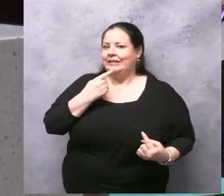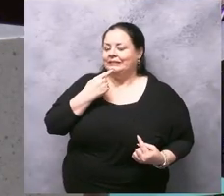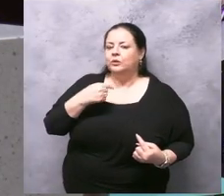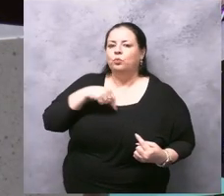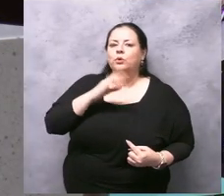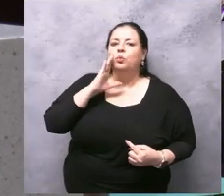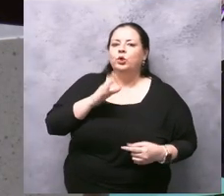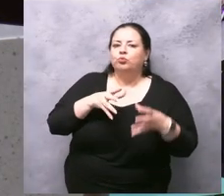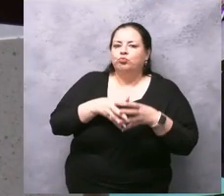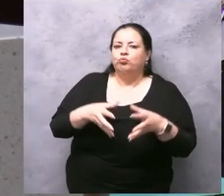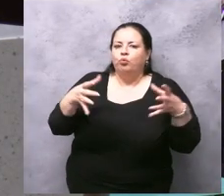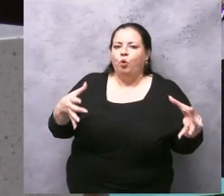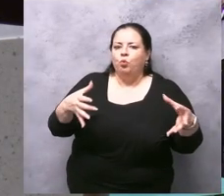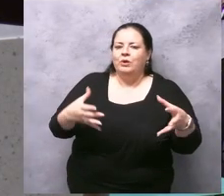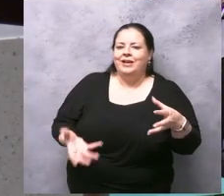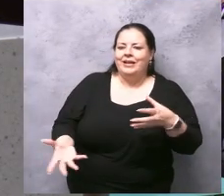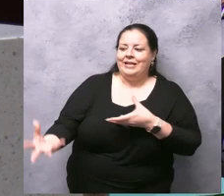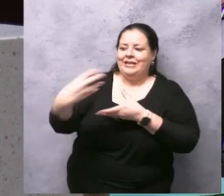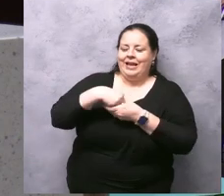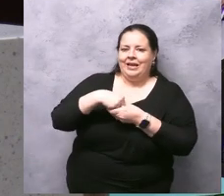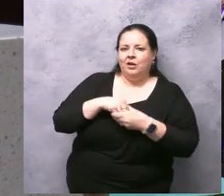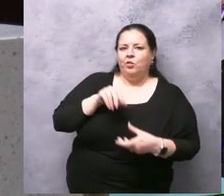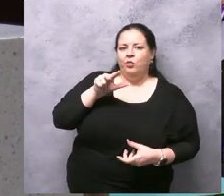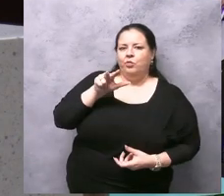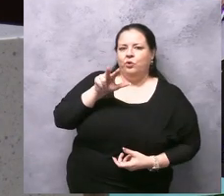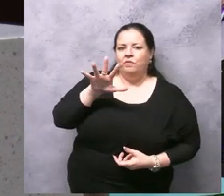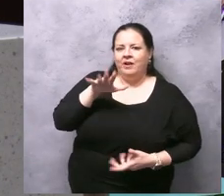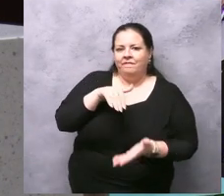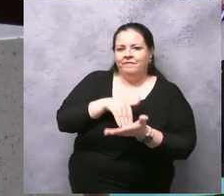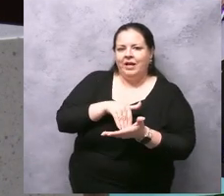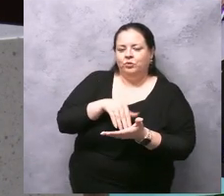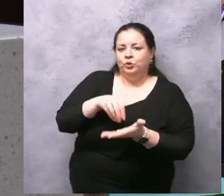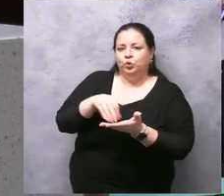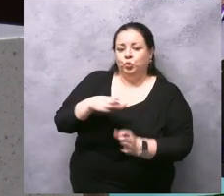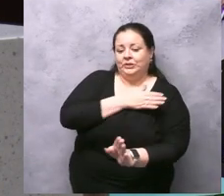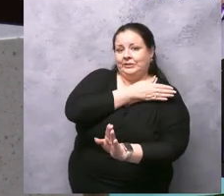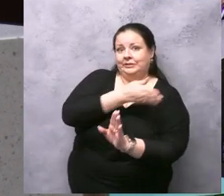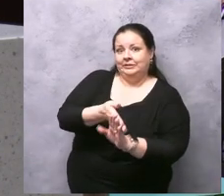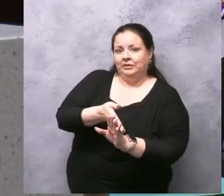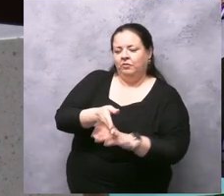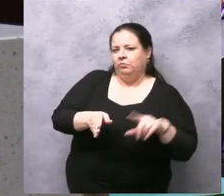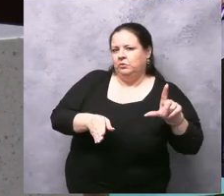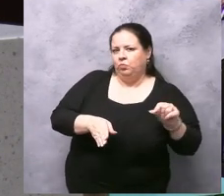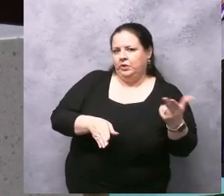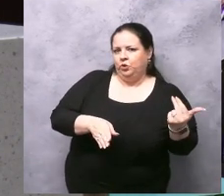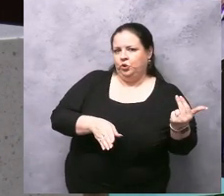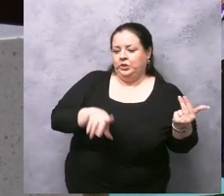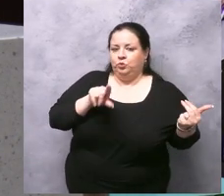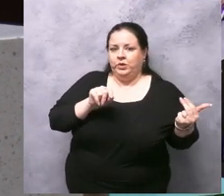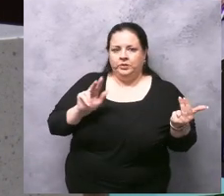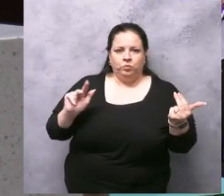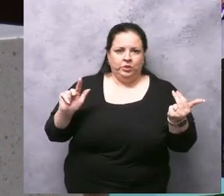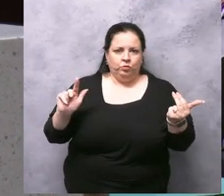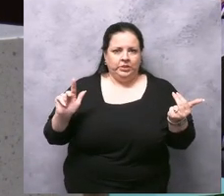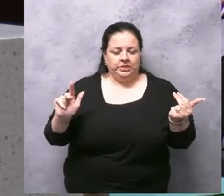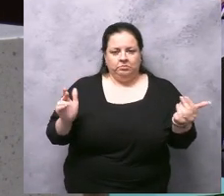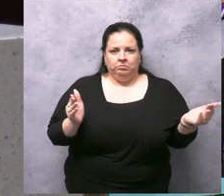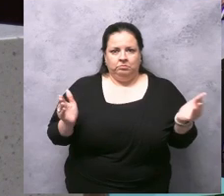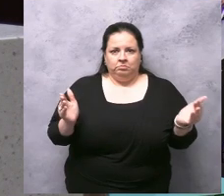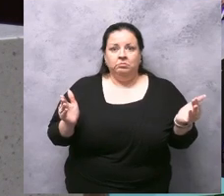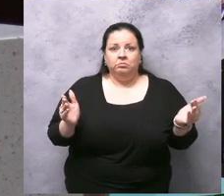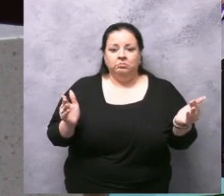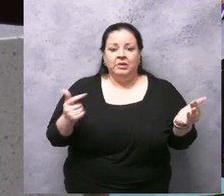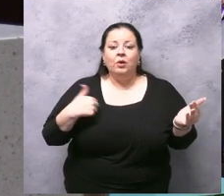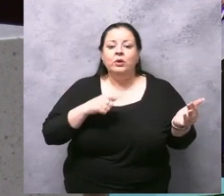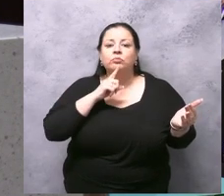gain 35,000 students over the last 10 years from 2013 to 2023. And we, in fact, gained